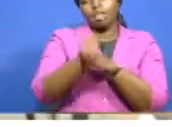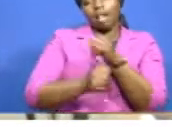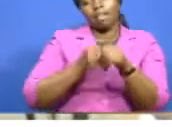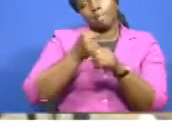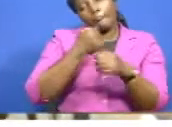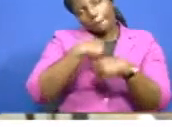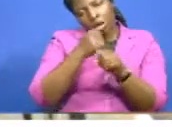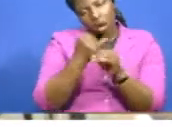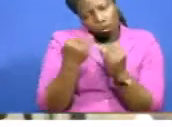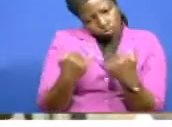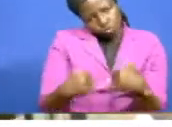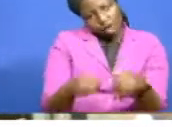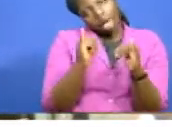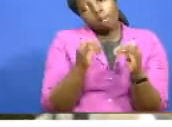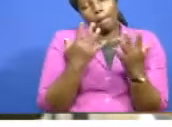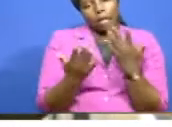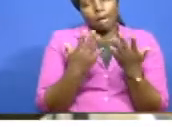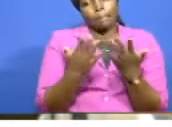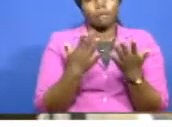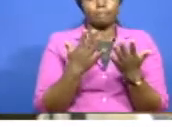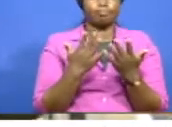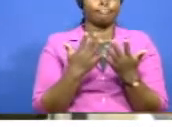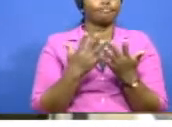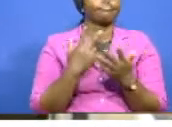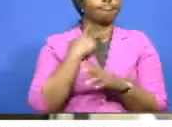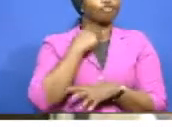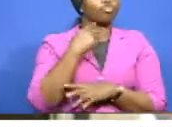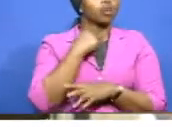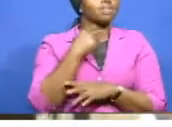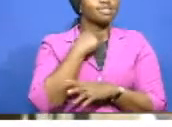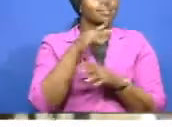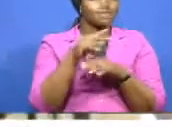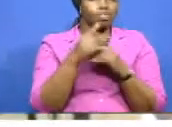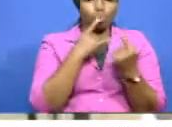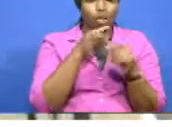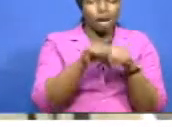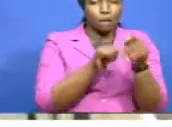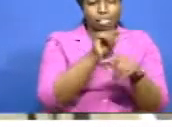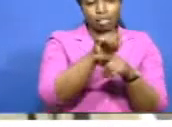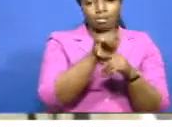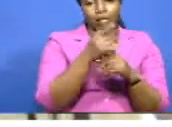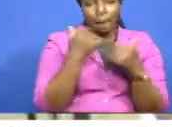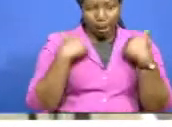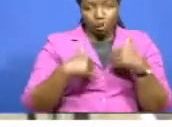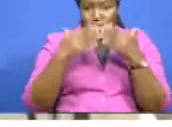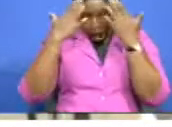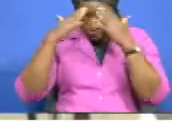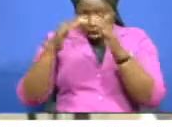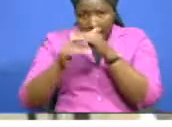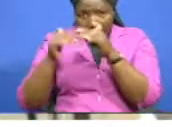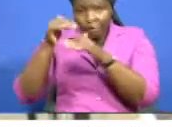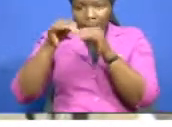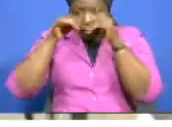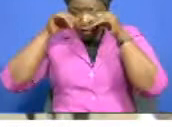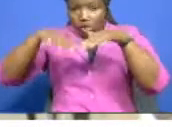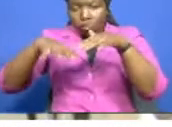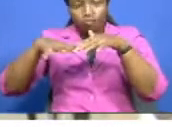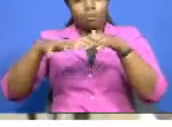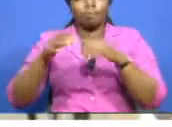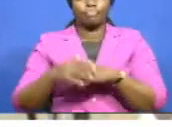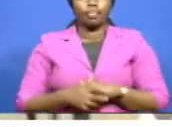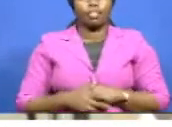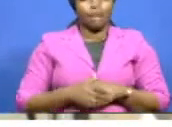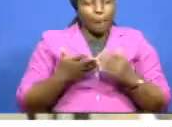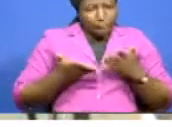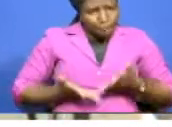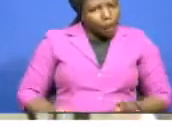an attempt at least being loud about it. I'm aware post-devolution for a while, maternal audits